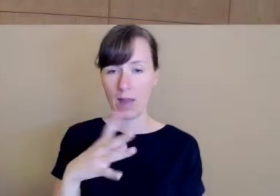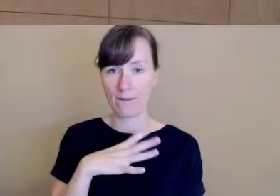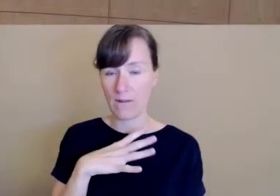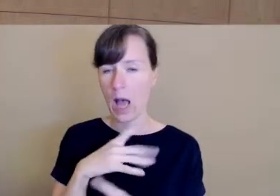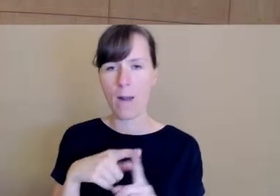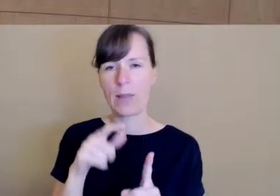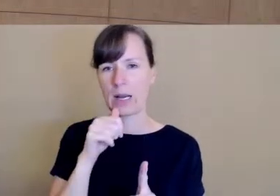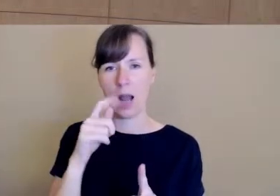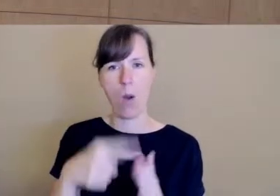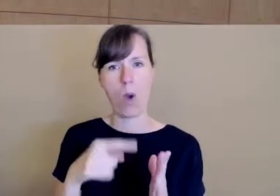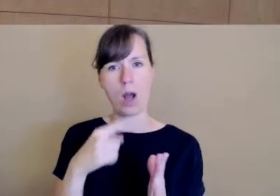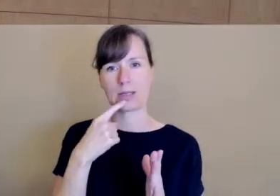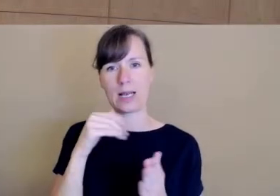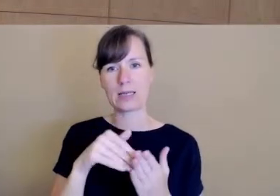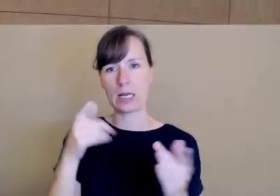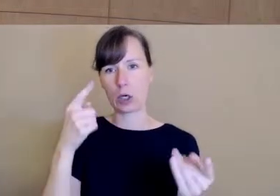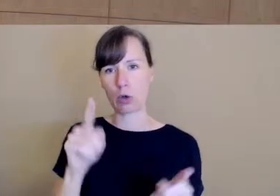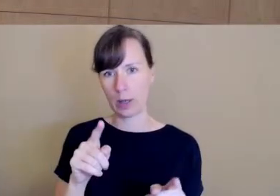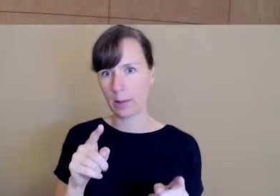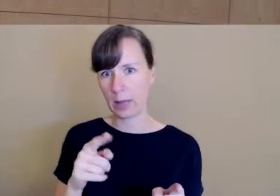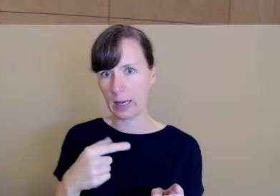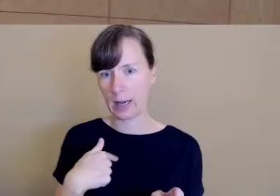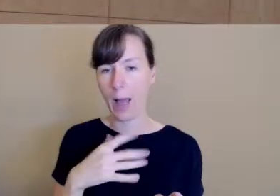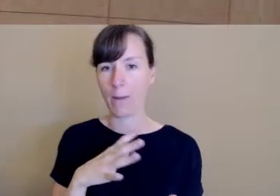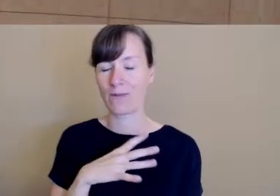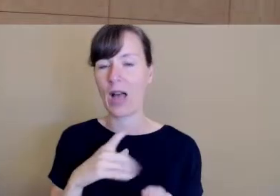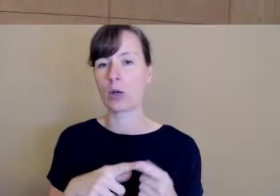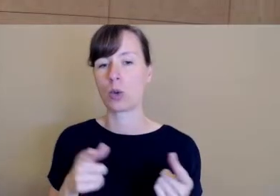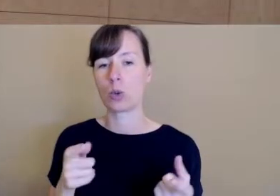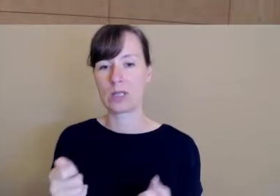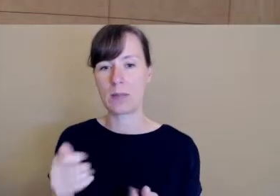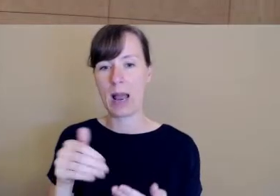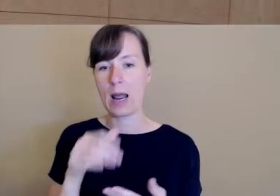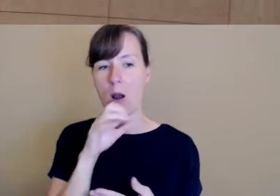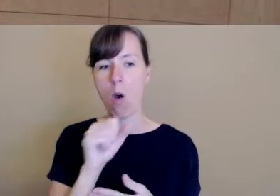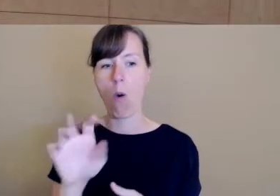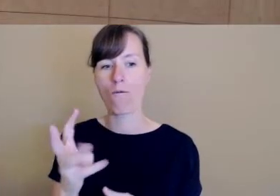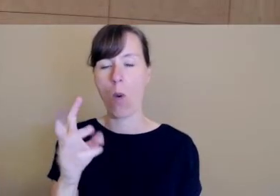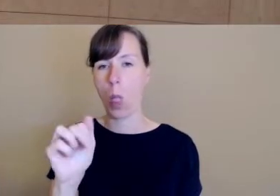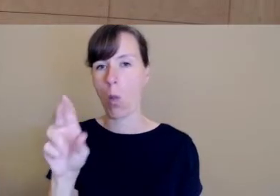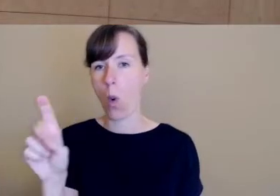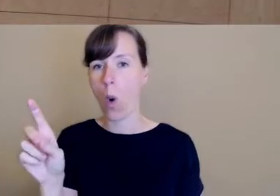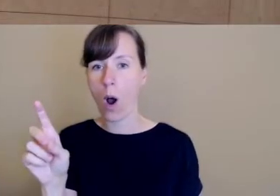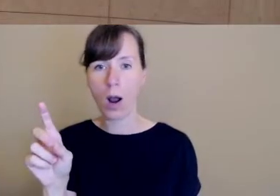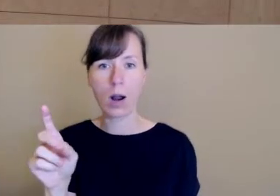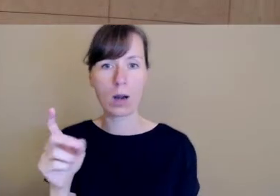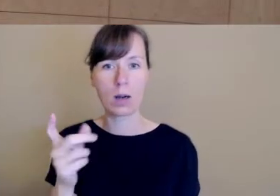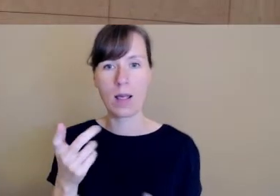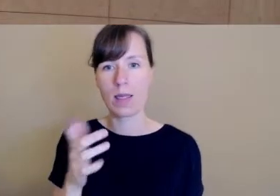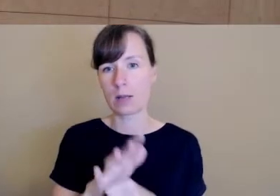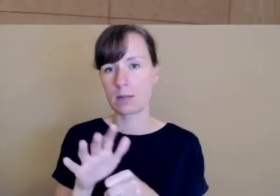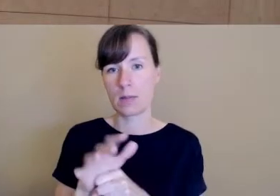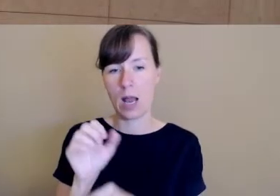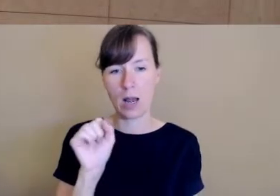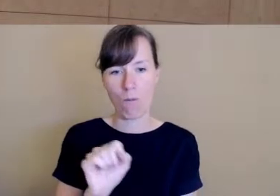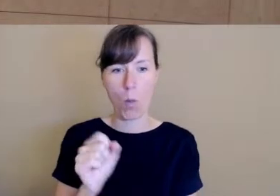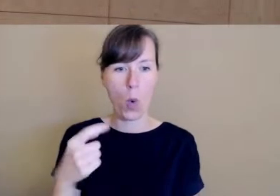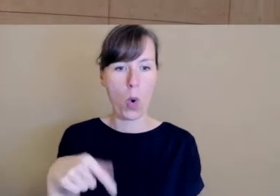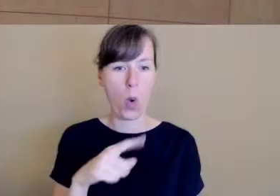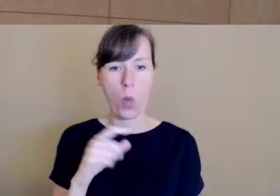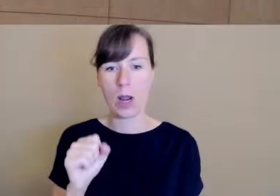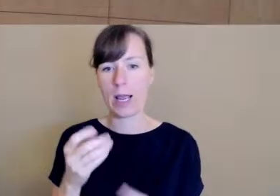agreement, right? I mean, I'm fine spending it in the Old Fourth Ward. There's certainly ample work we could spend many, many